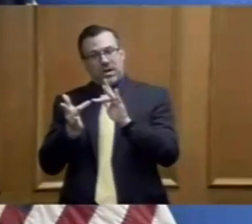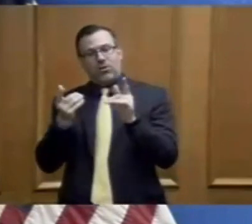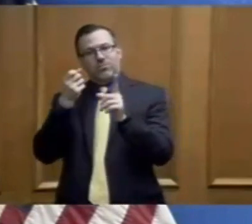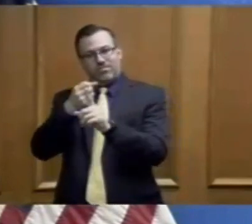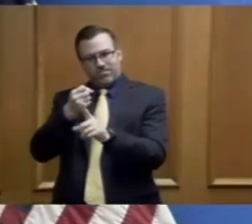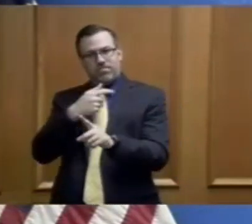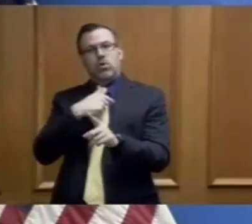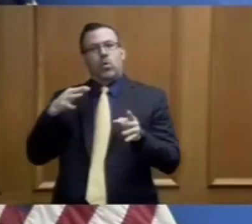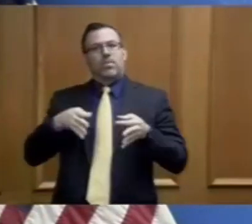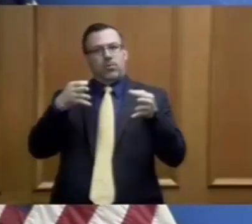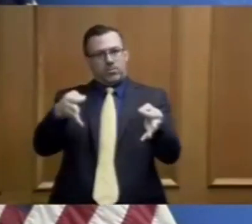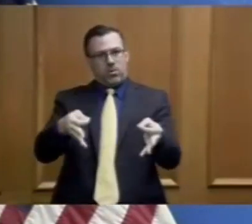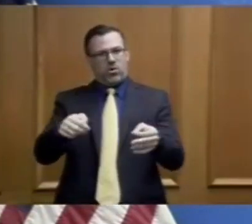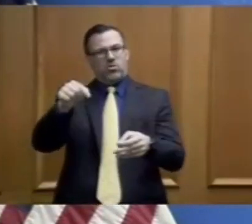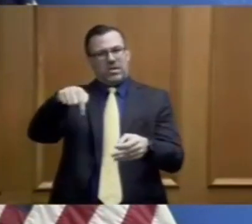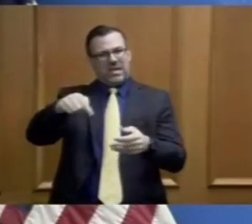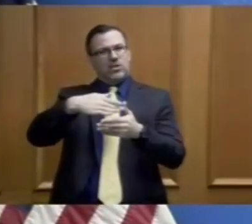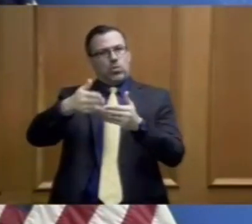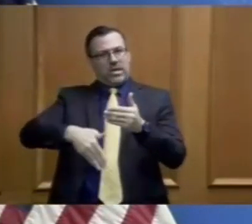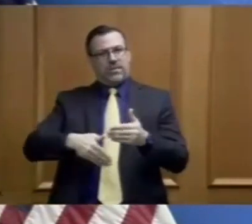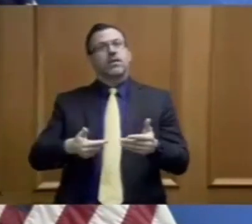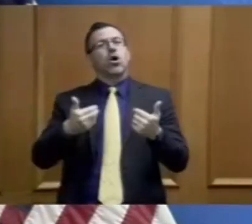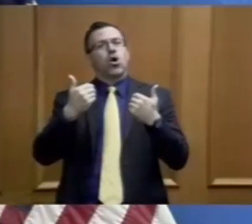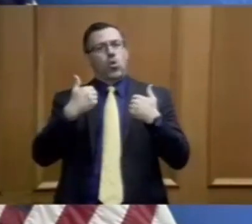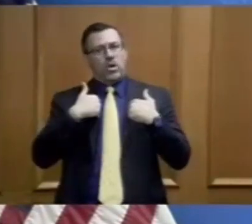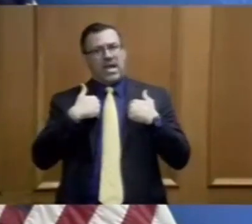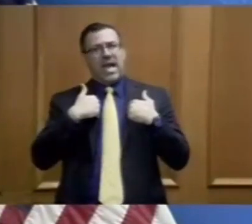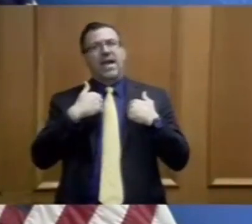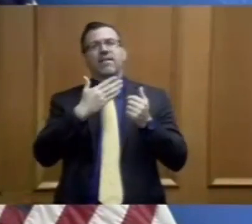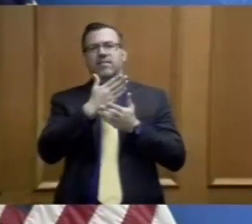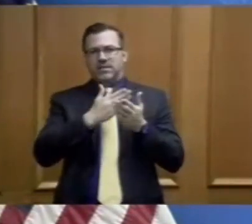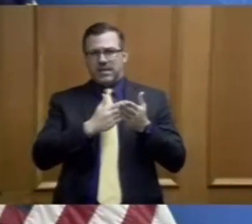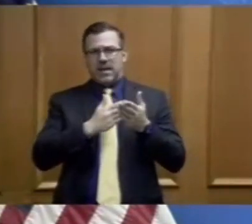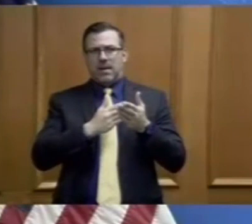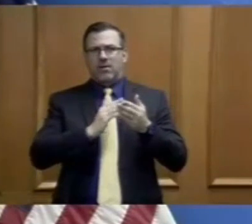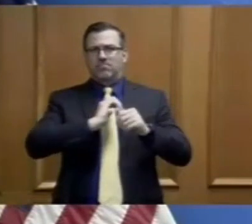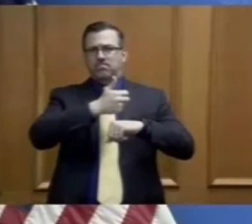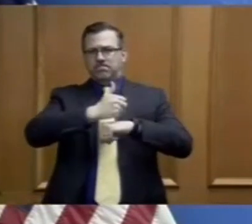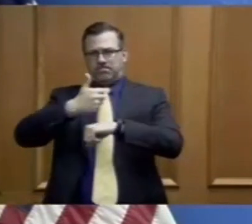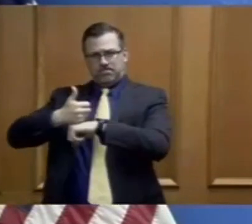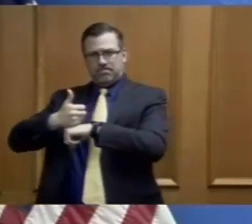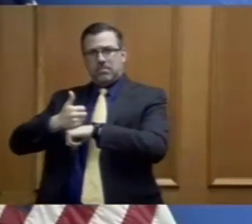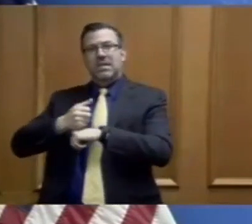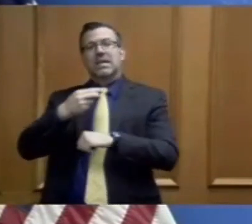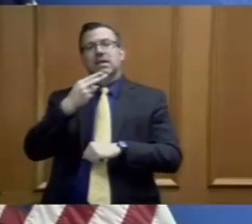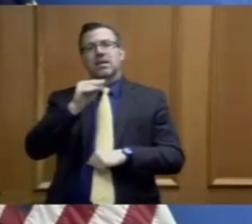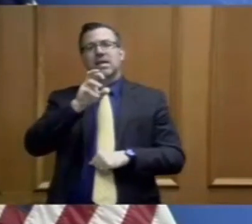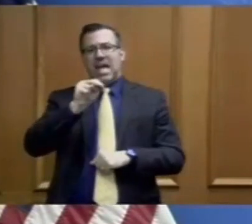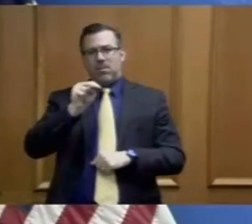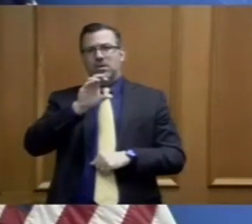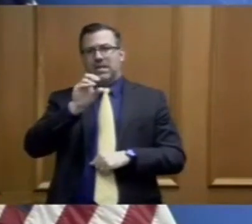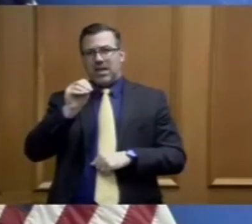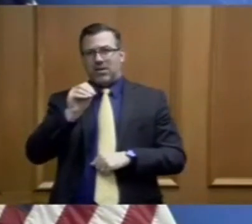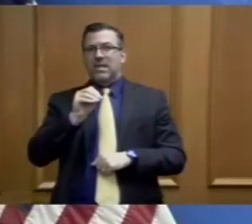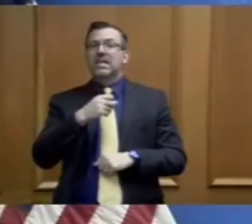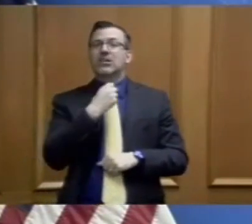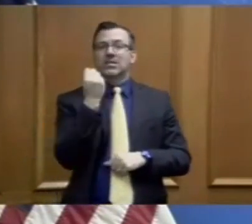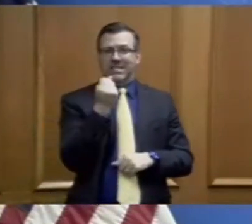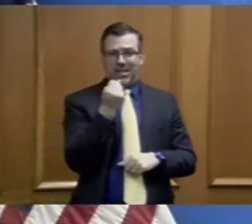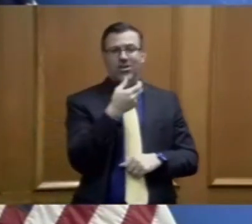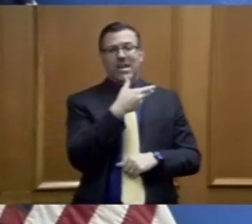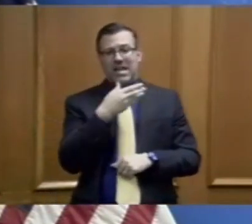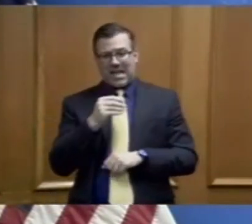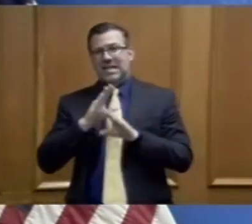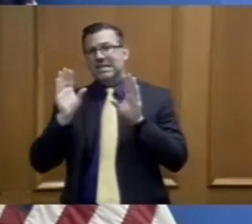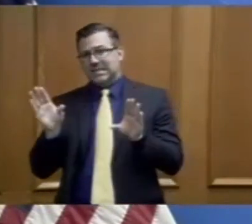to this weekend. We have pop-up sites in Hamilton County over this weekend, both Saturday and Sunday.